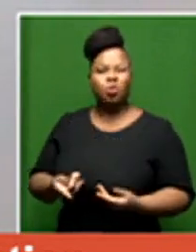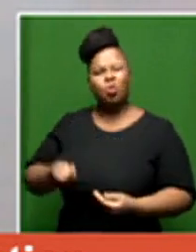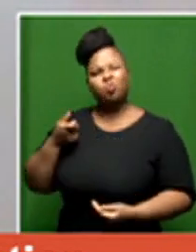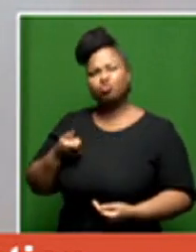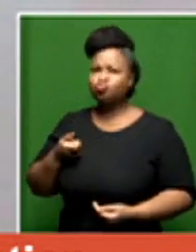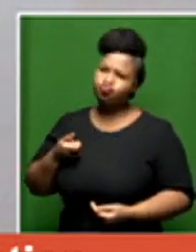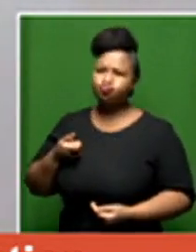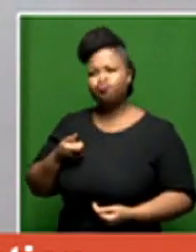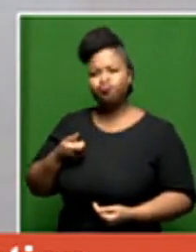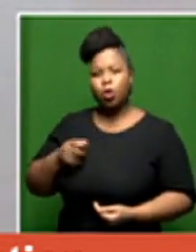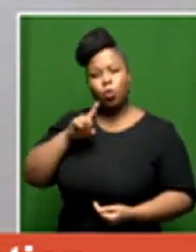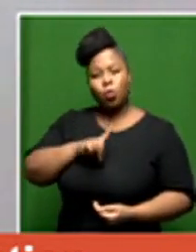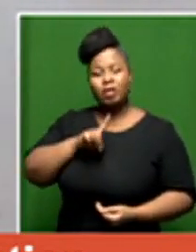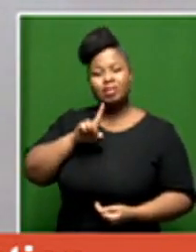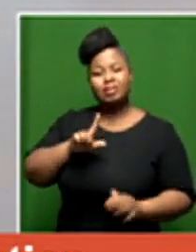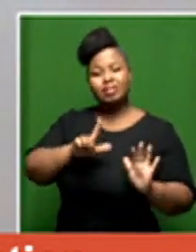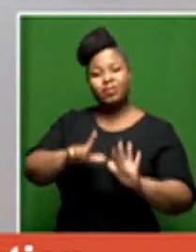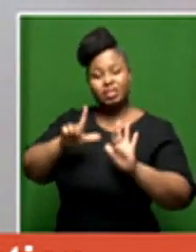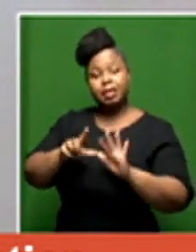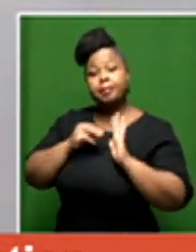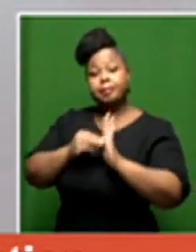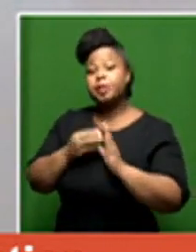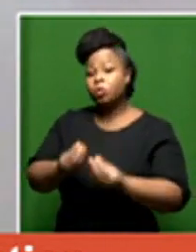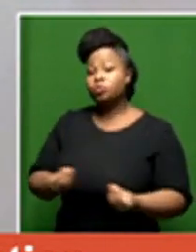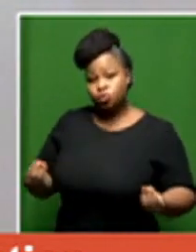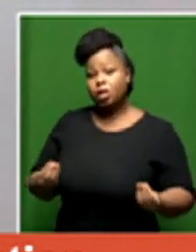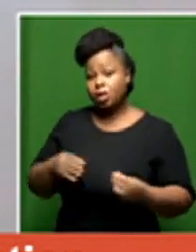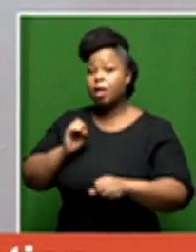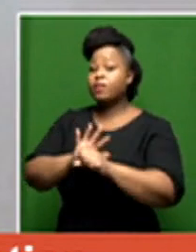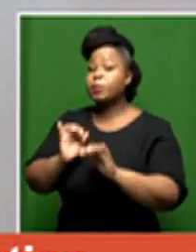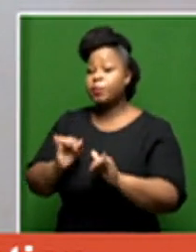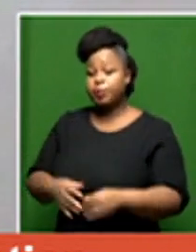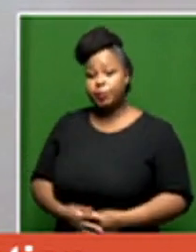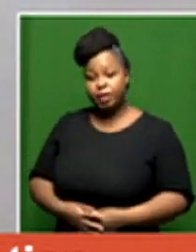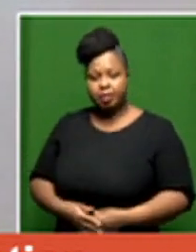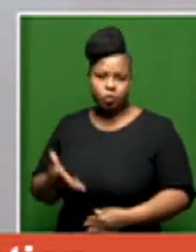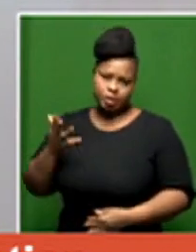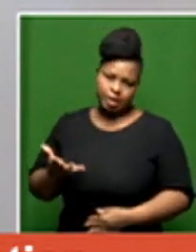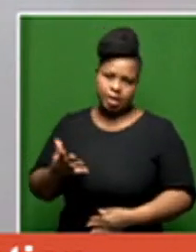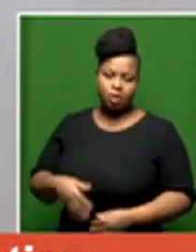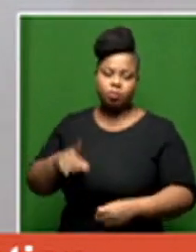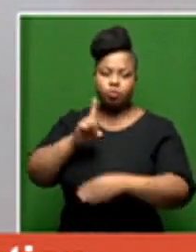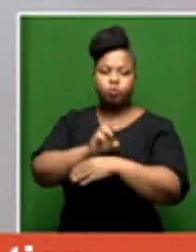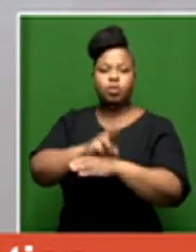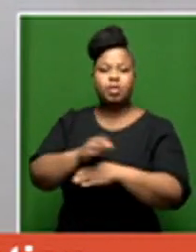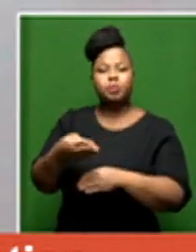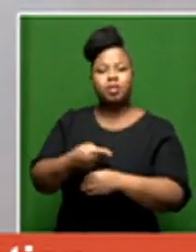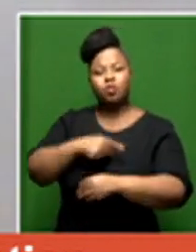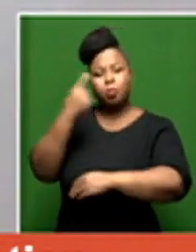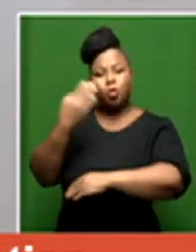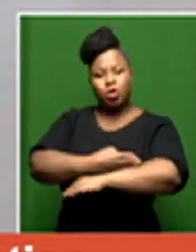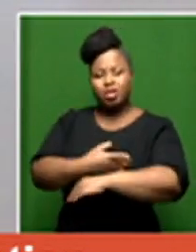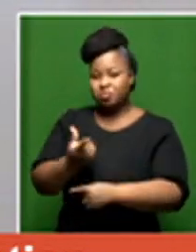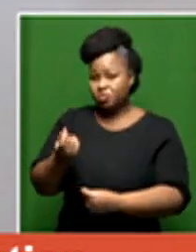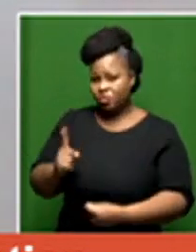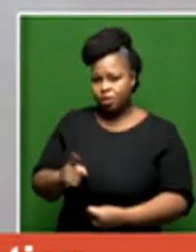to about 117 million children. So what Doctors Without Borders is